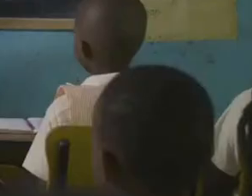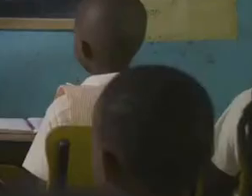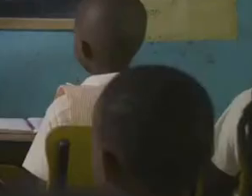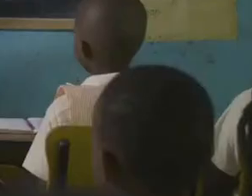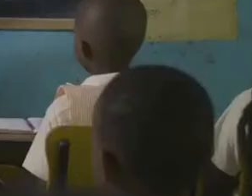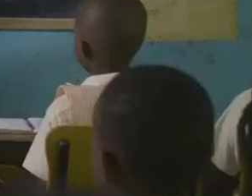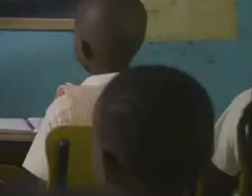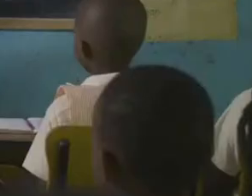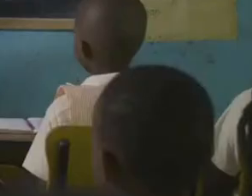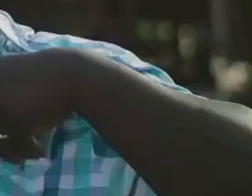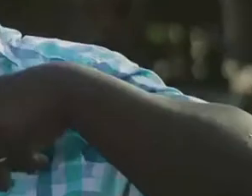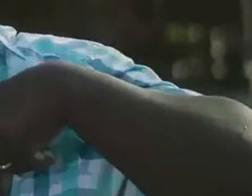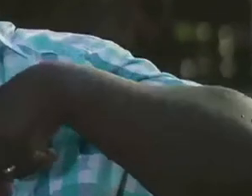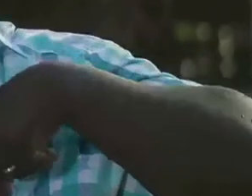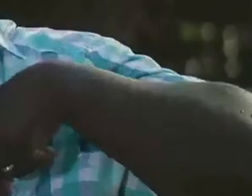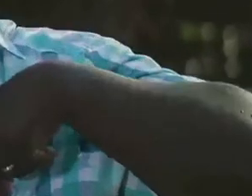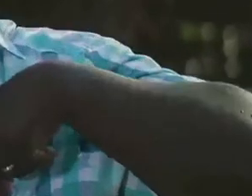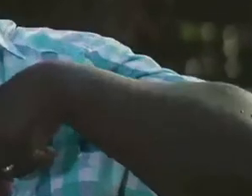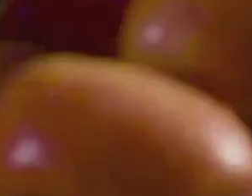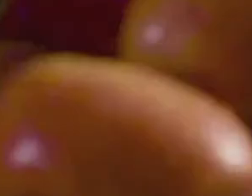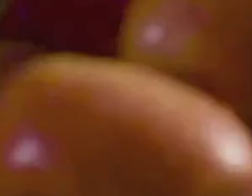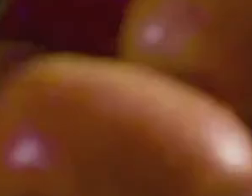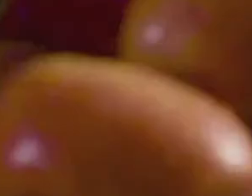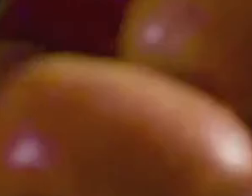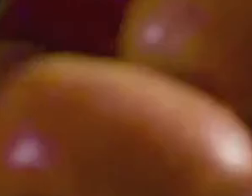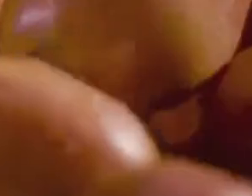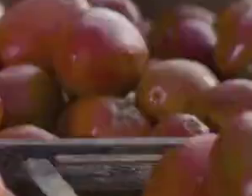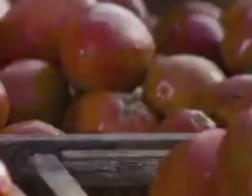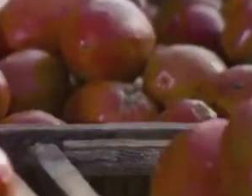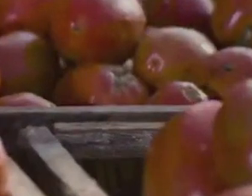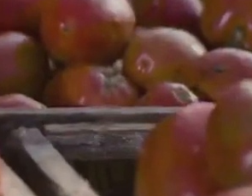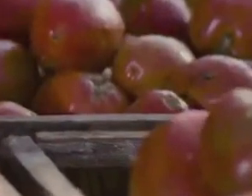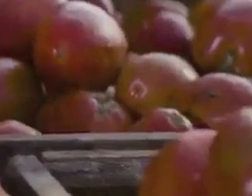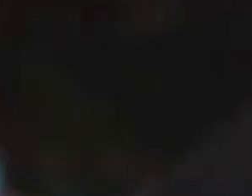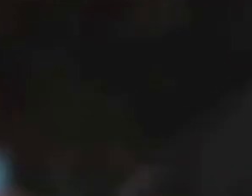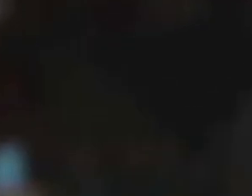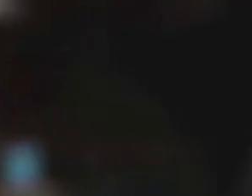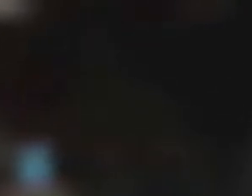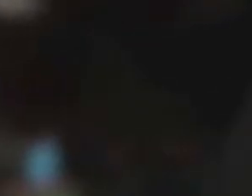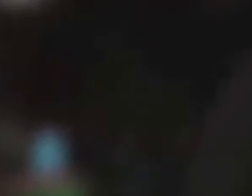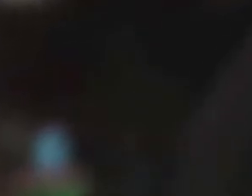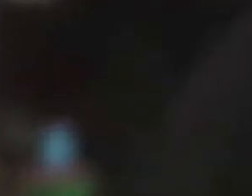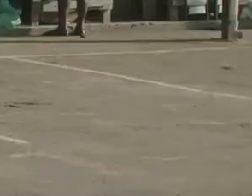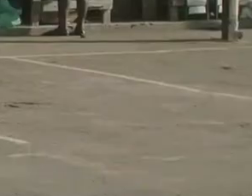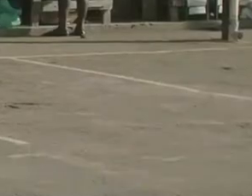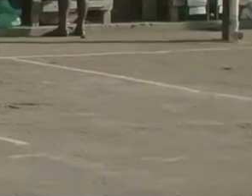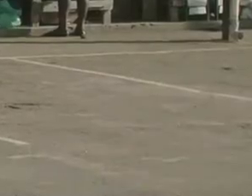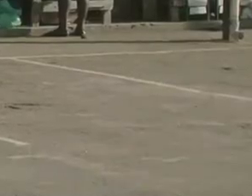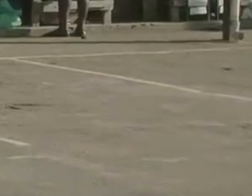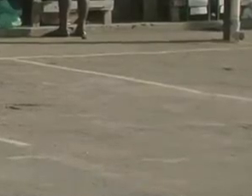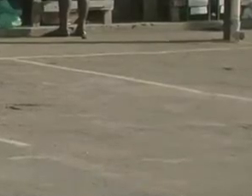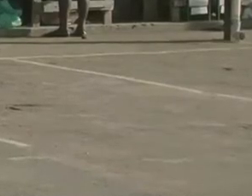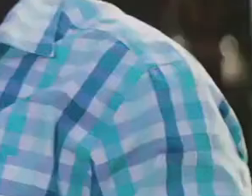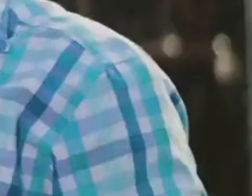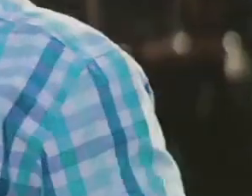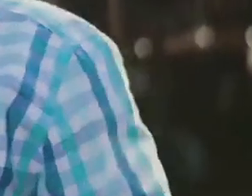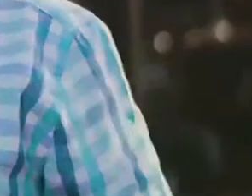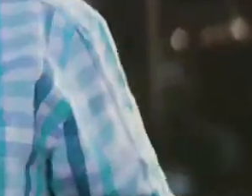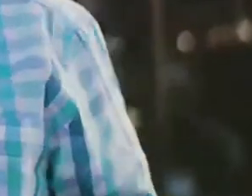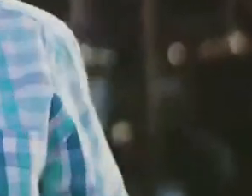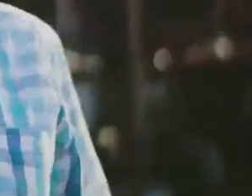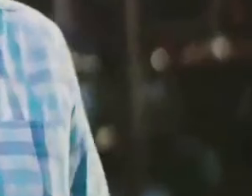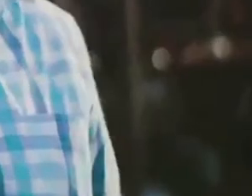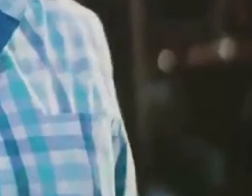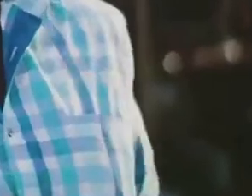day. Moses, my husband, just like many other commercial farmers, has his business supported so he